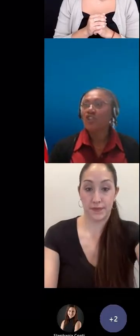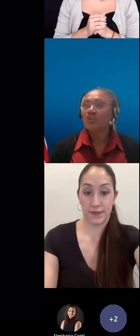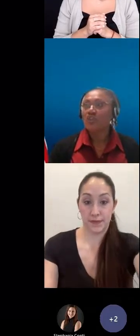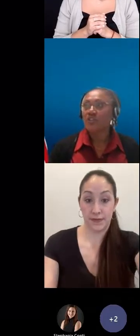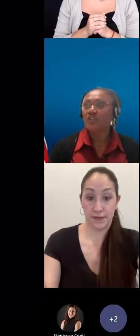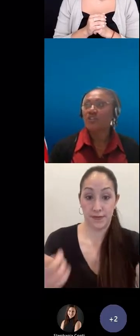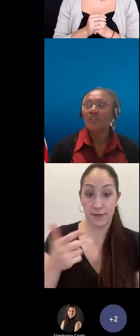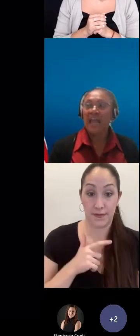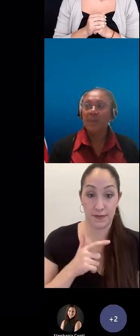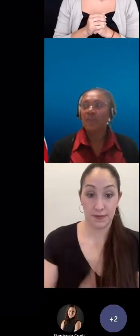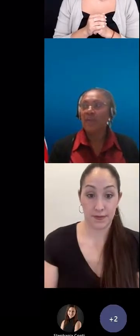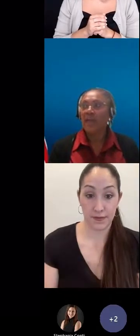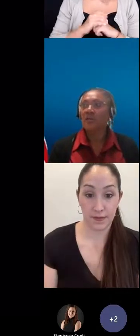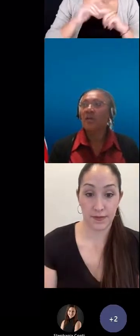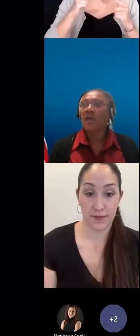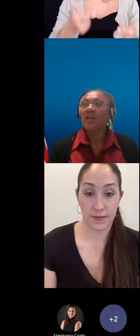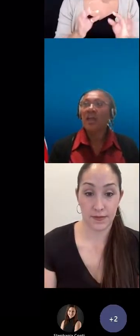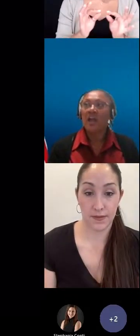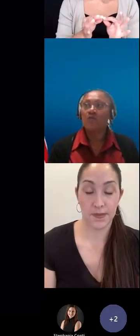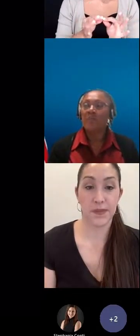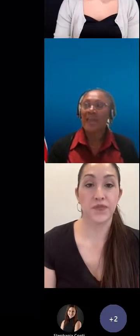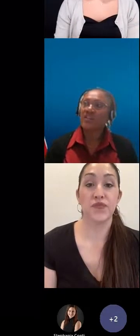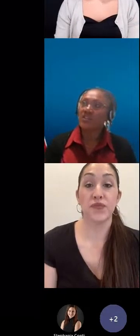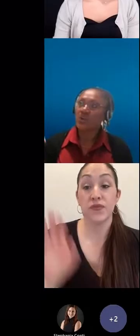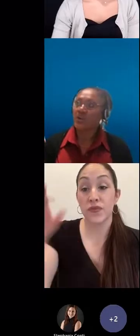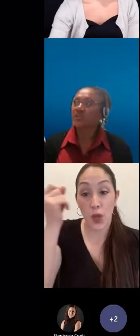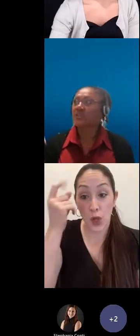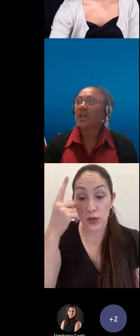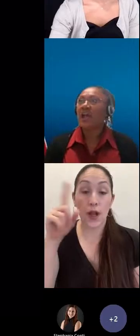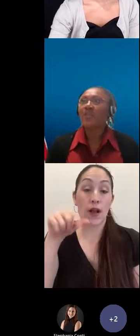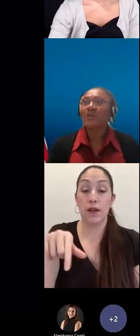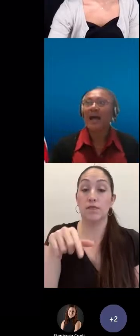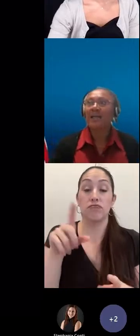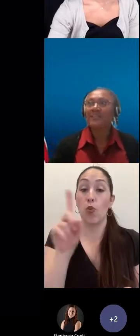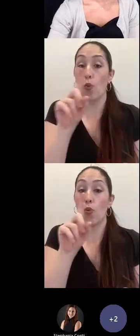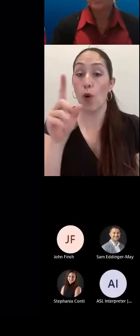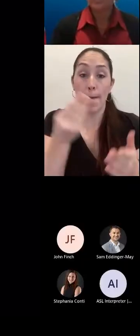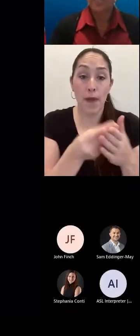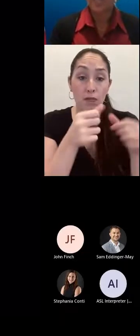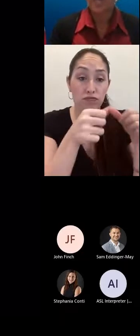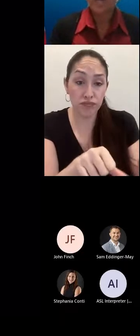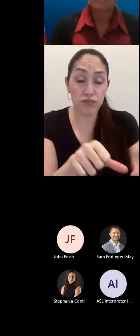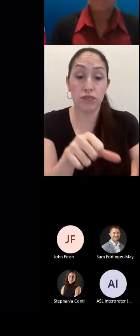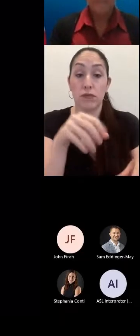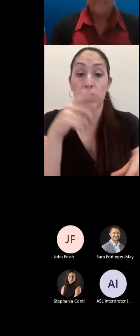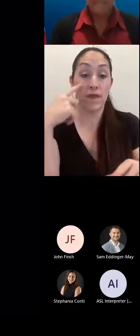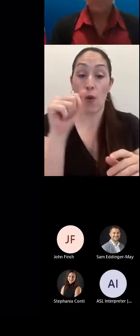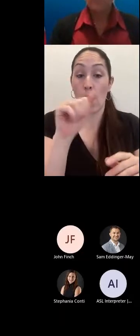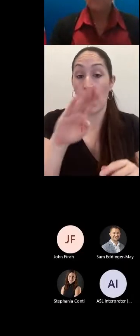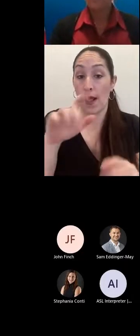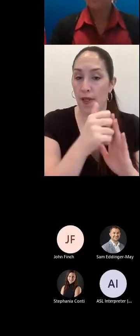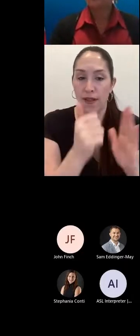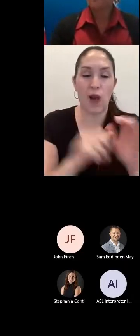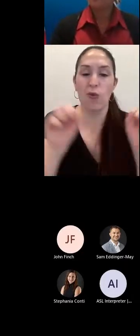Now, contributions to an ABLE account can come from any source and that are not considered income to an